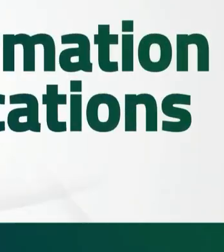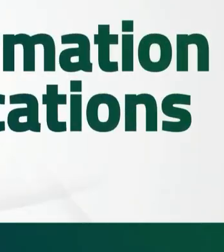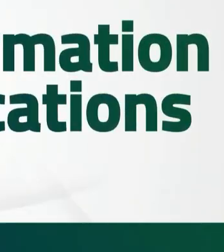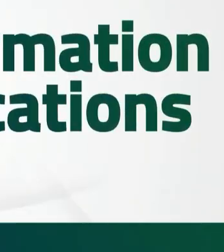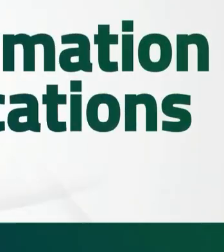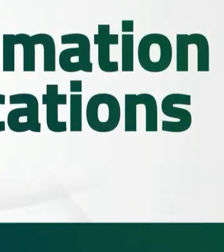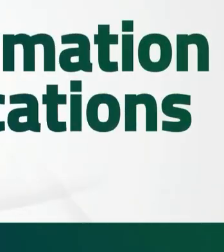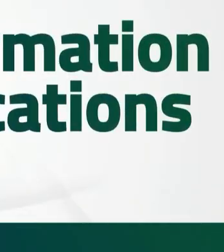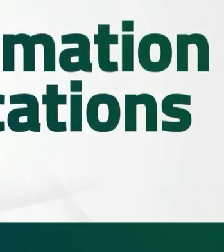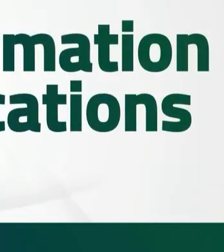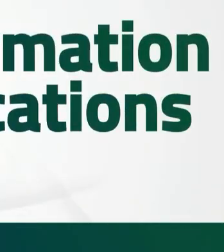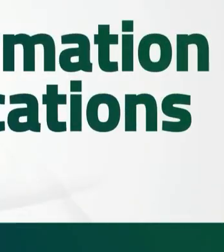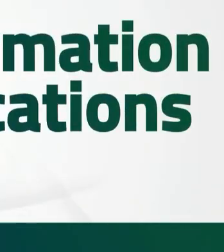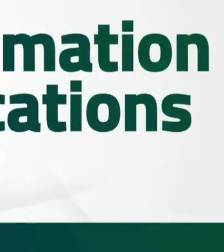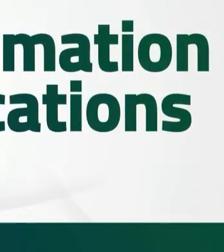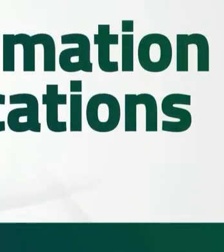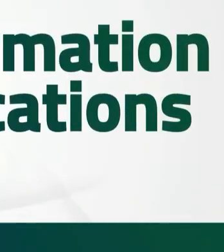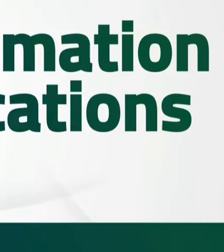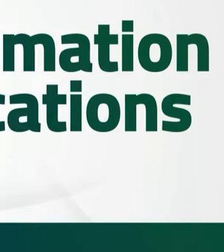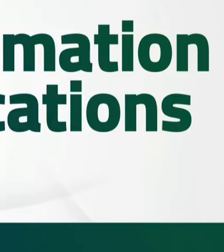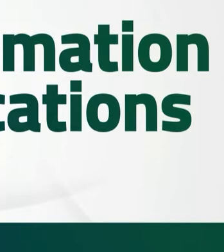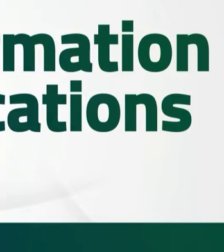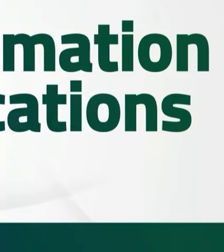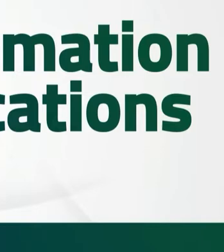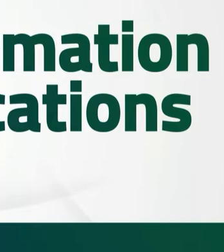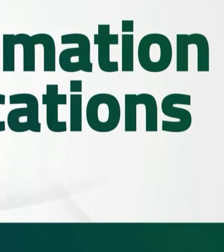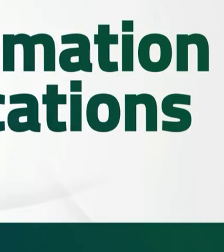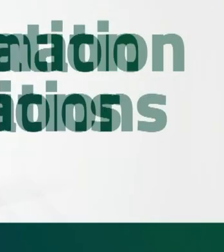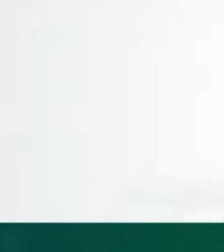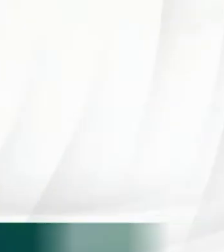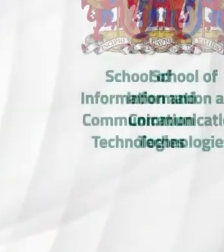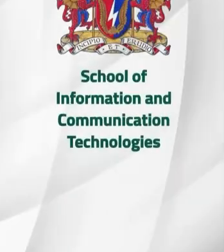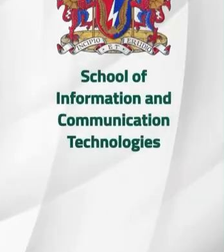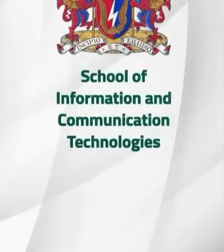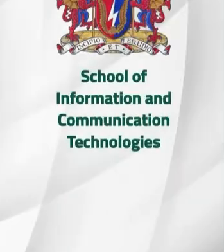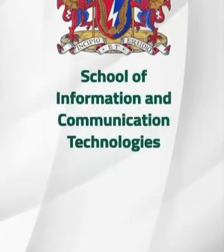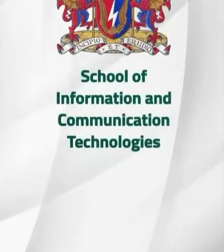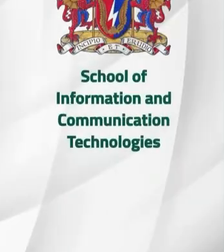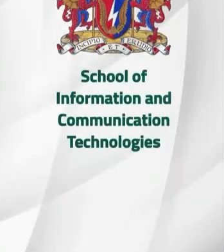School of Information and Communications Technologies.